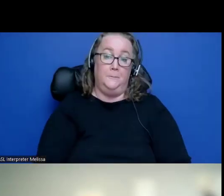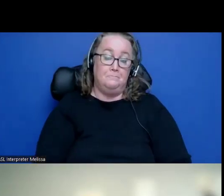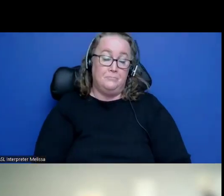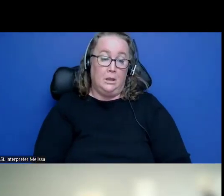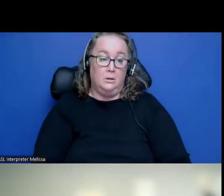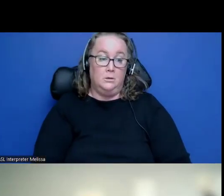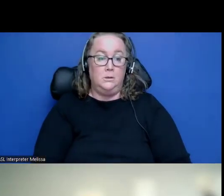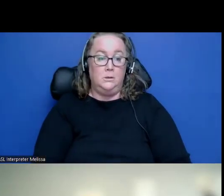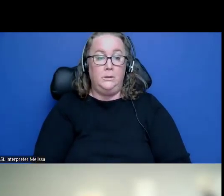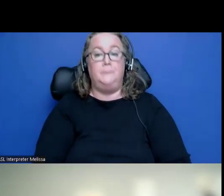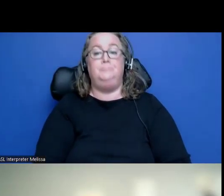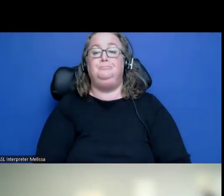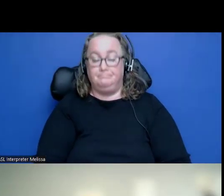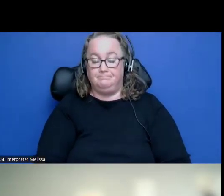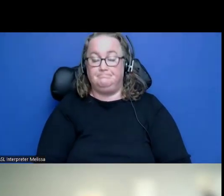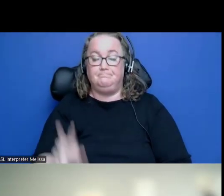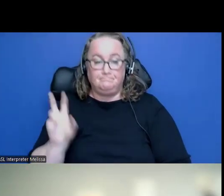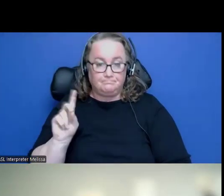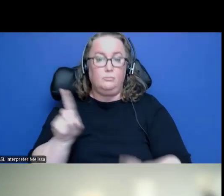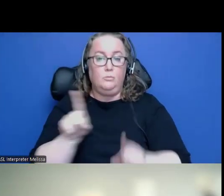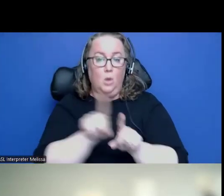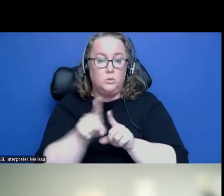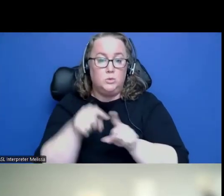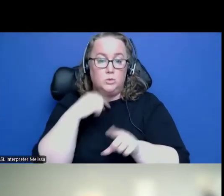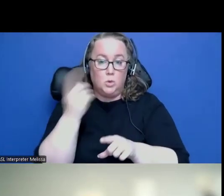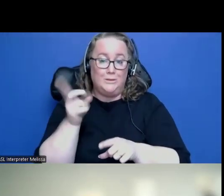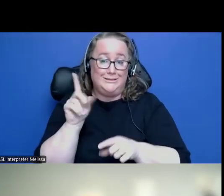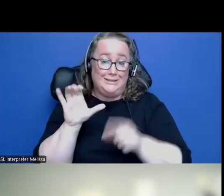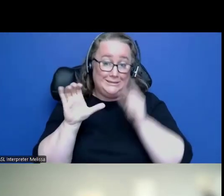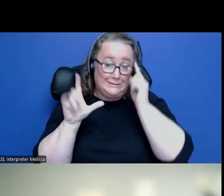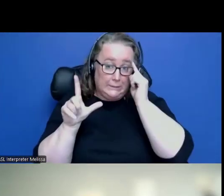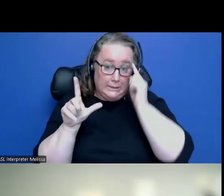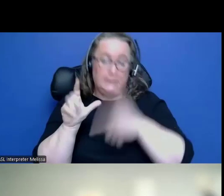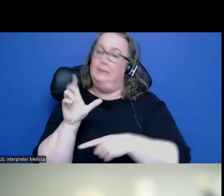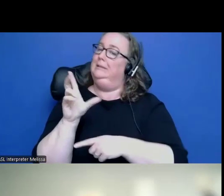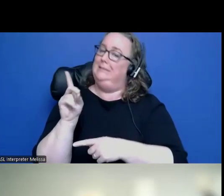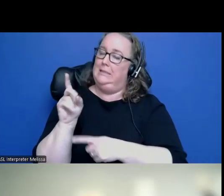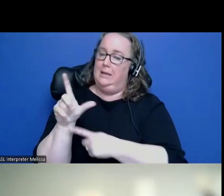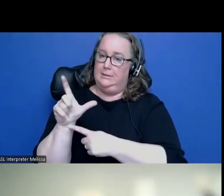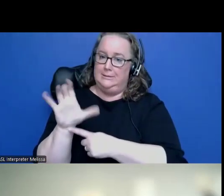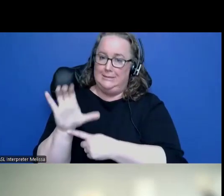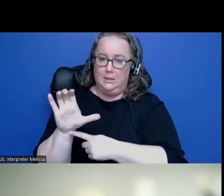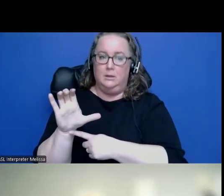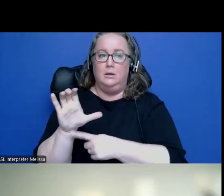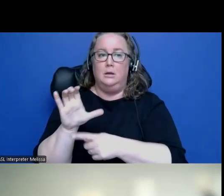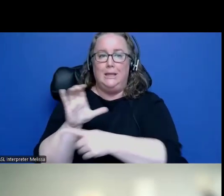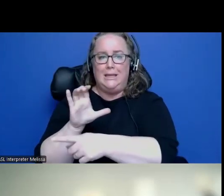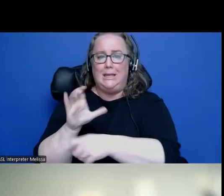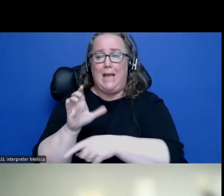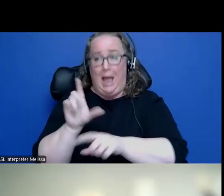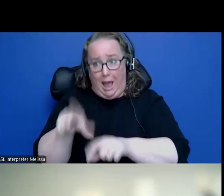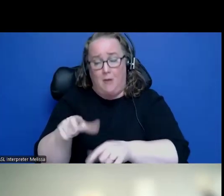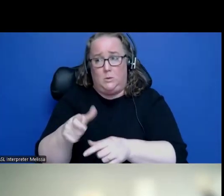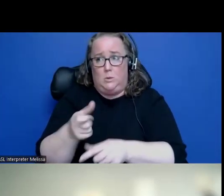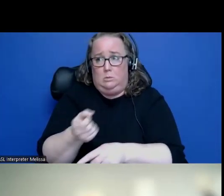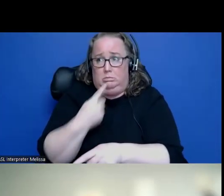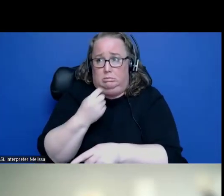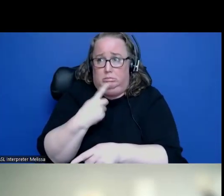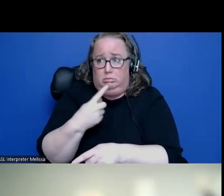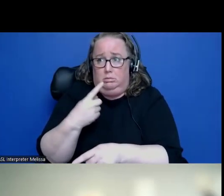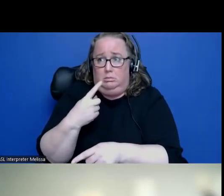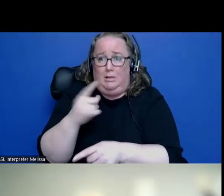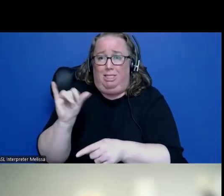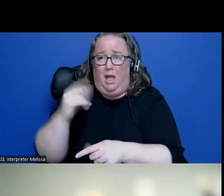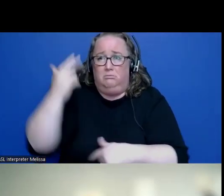Damon repeatedly stated to DLC that he was taking the oral medication with a gun to my head,